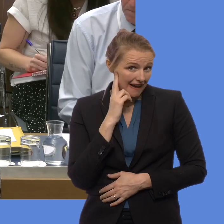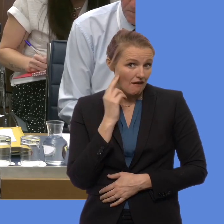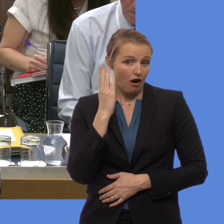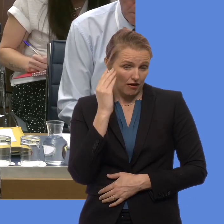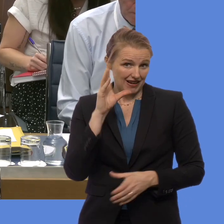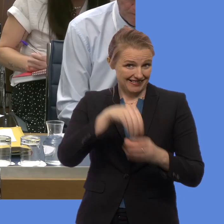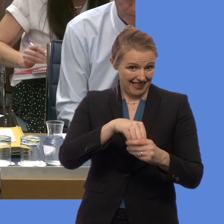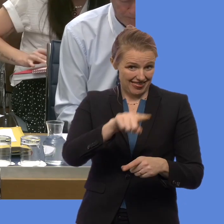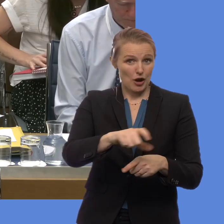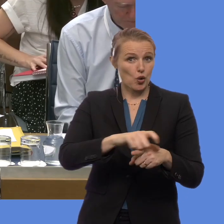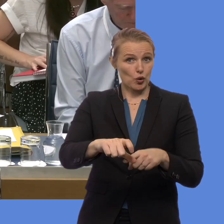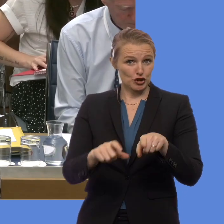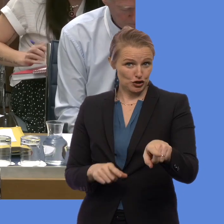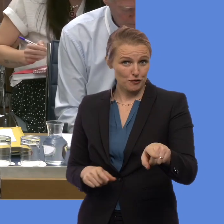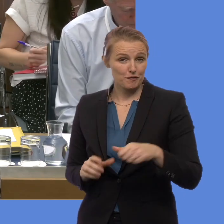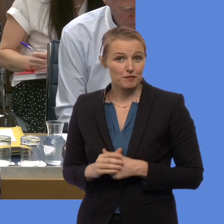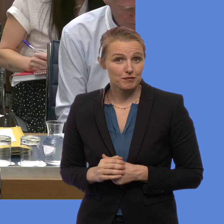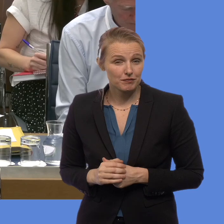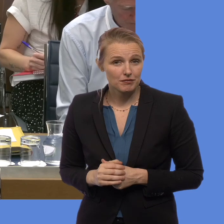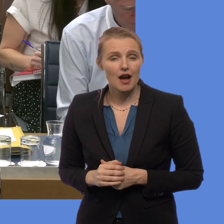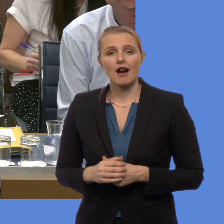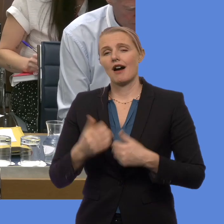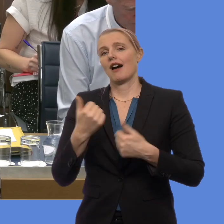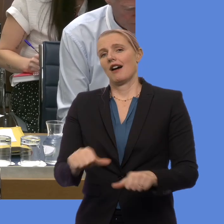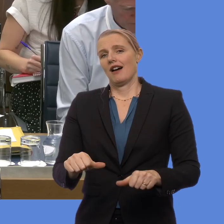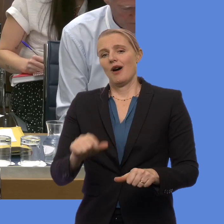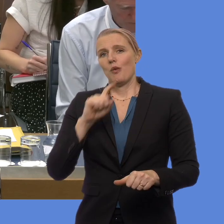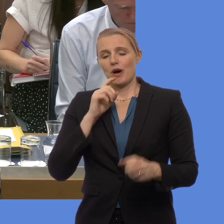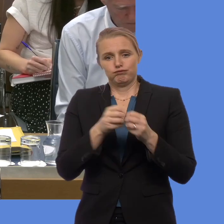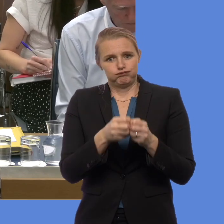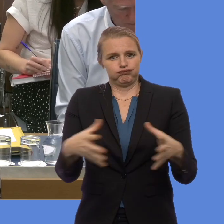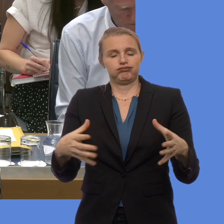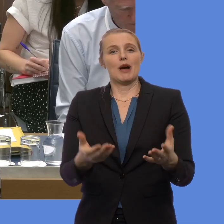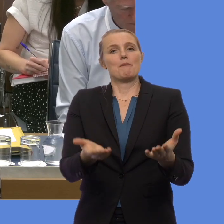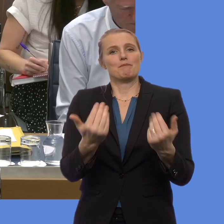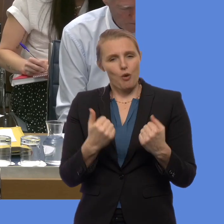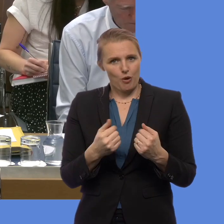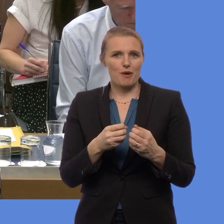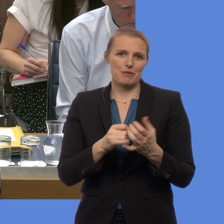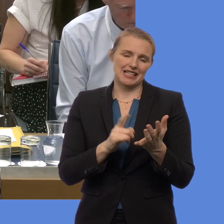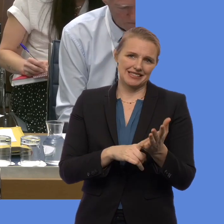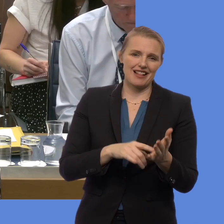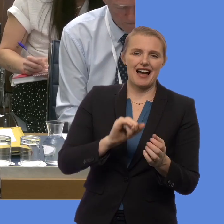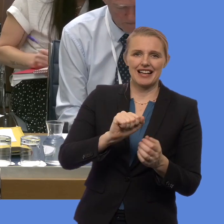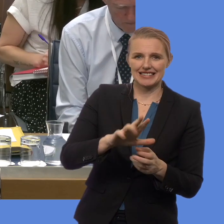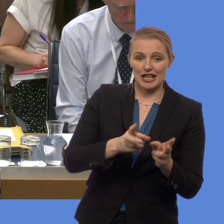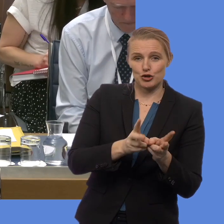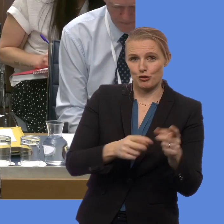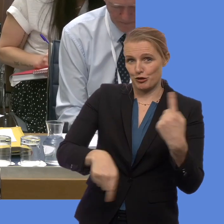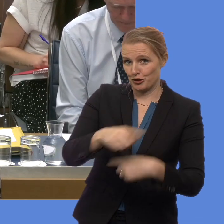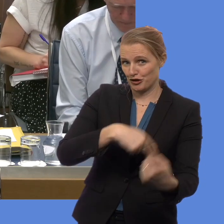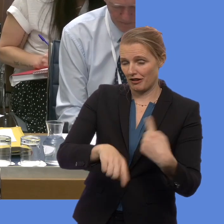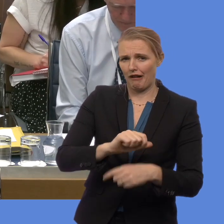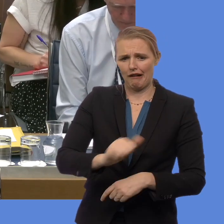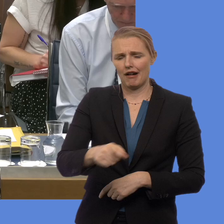hard of hearing. This will provide an additional increase in capacity to address both the current pressures for interpreters and to contribute